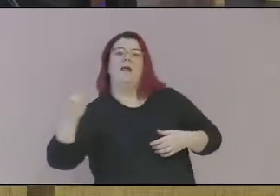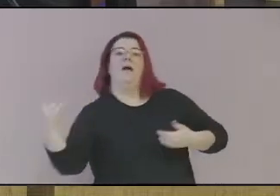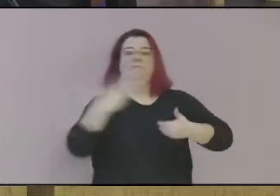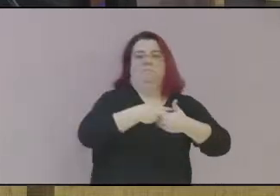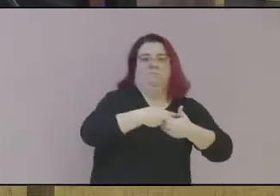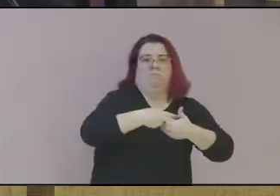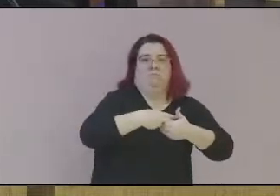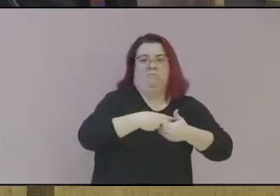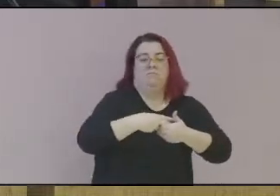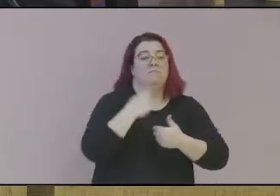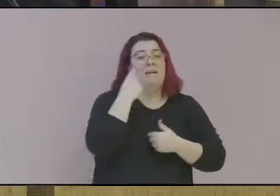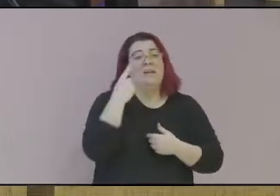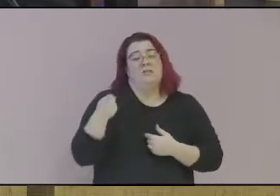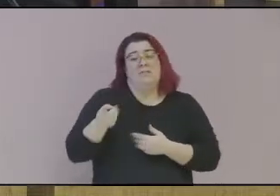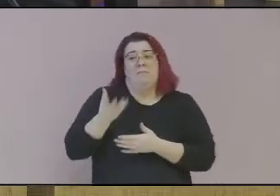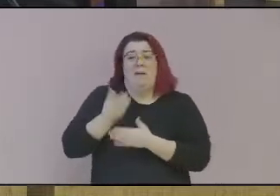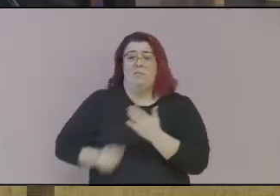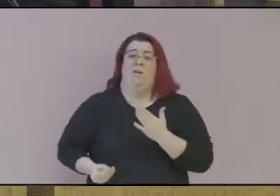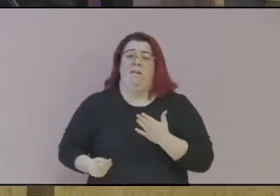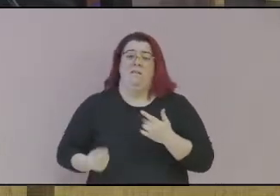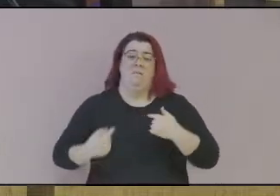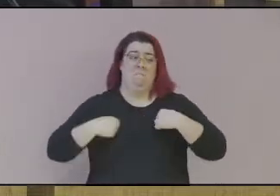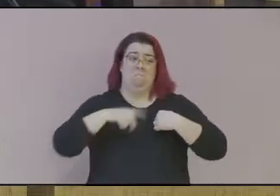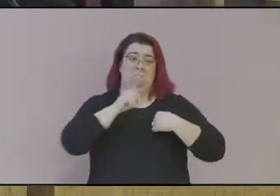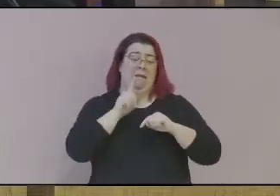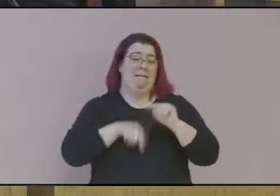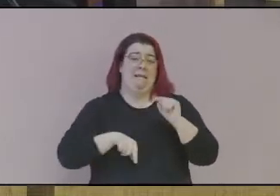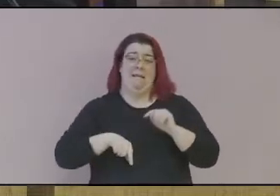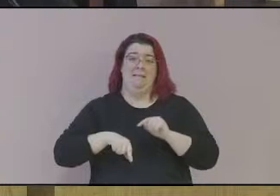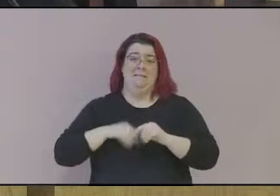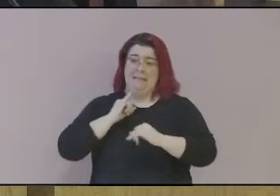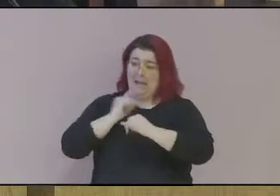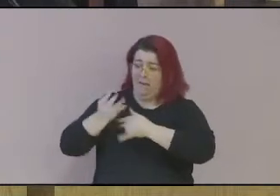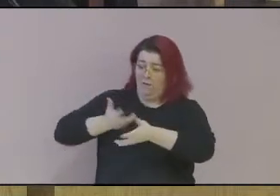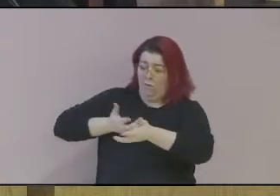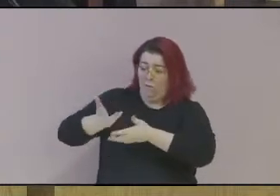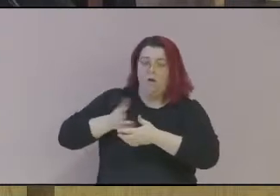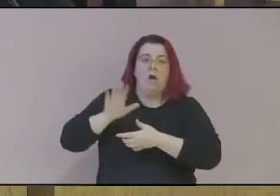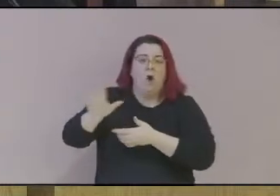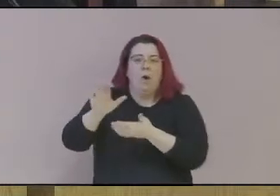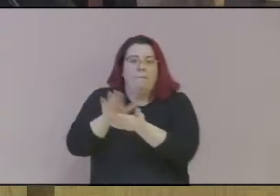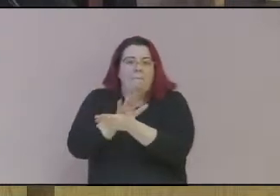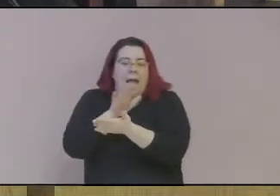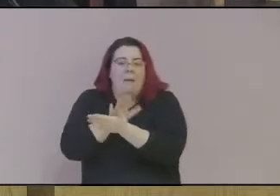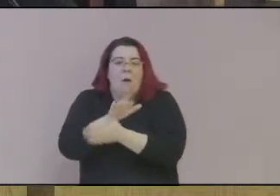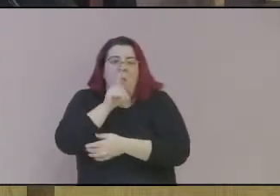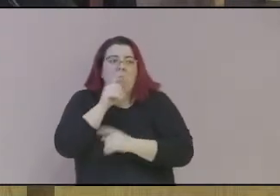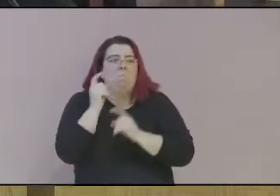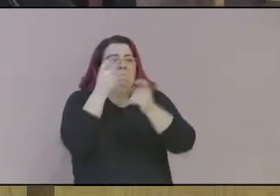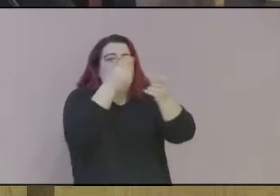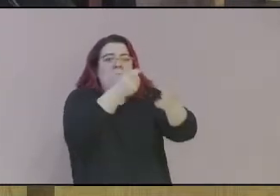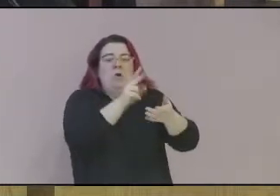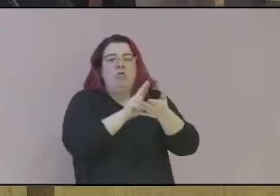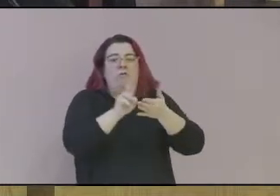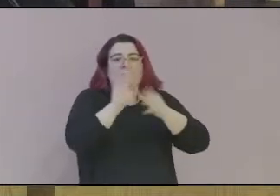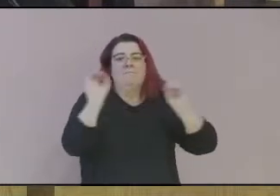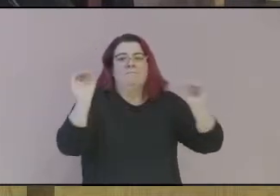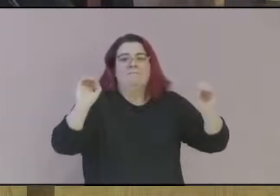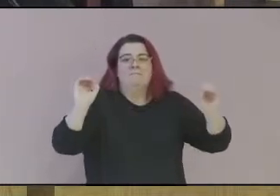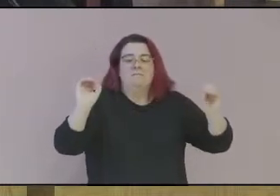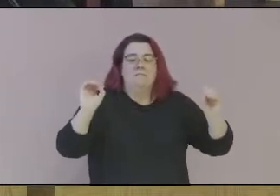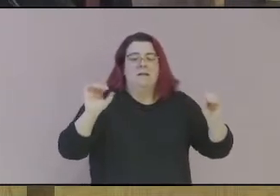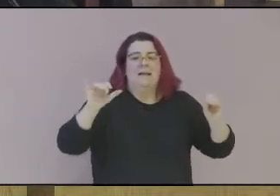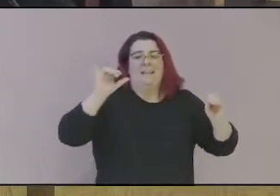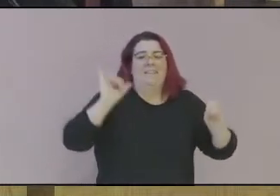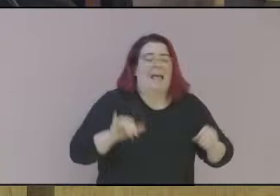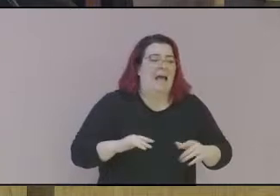couldn't interview her. And her own personal papers were never donated to any university. This is the point where every historian pitches